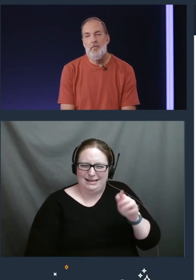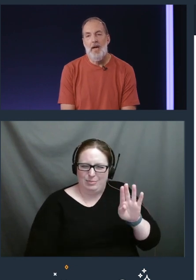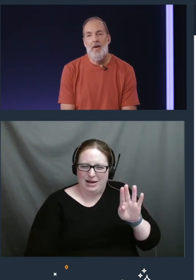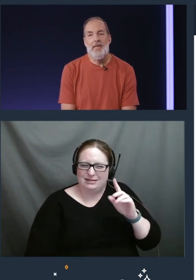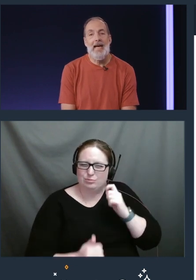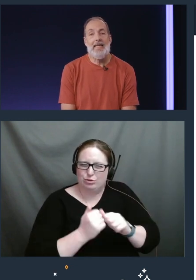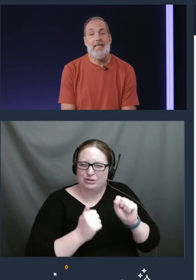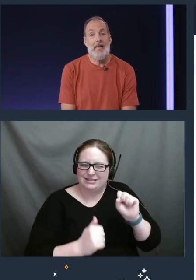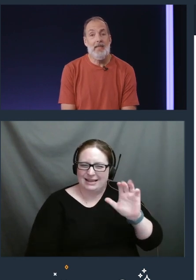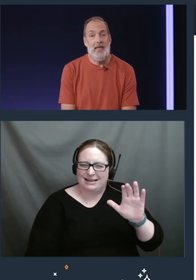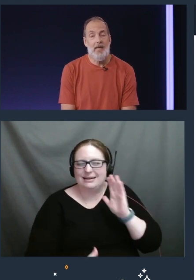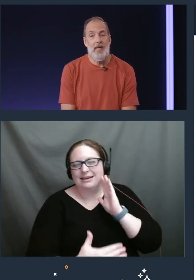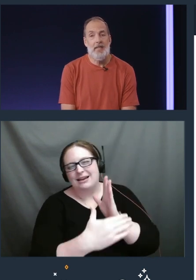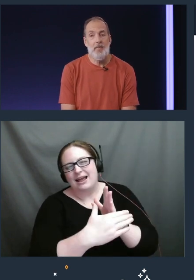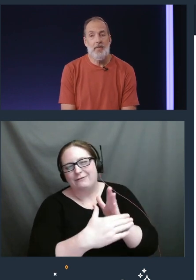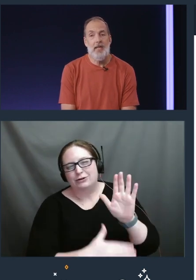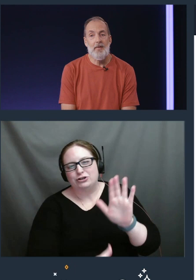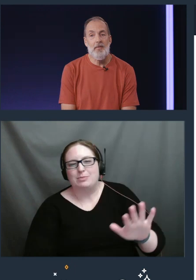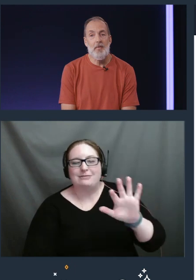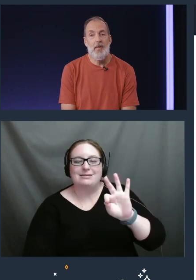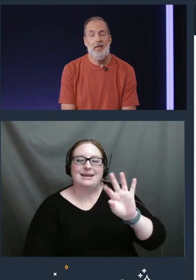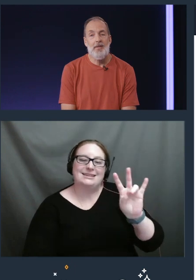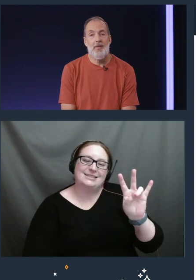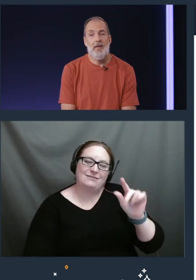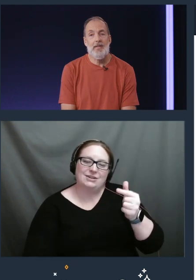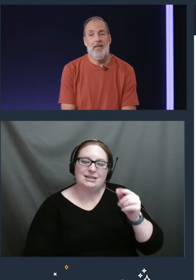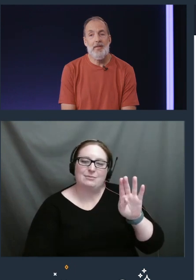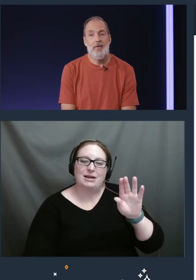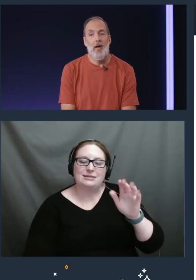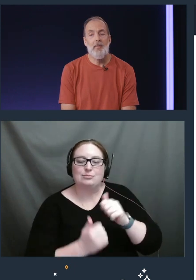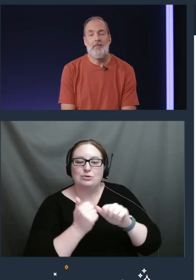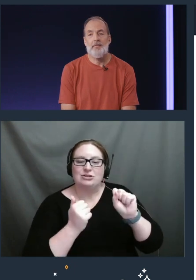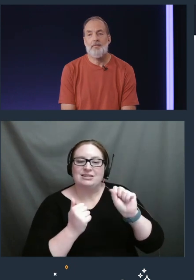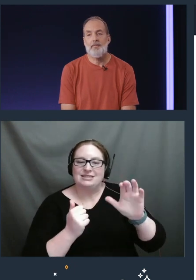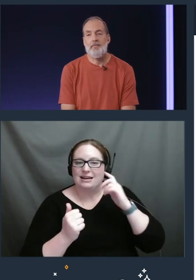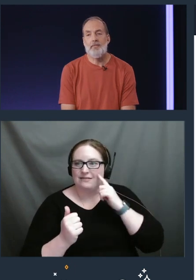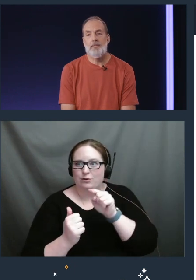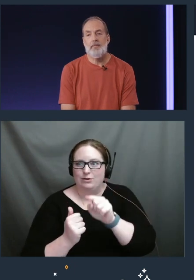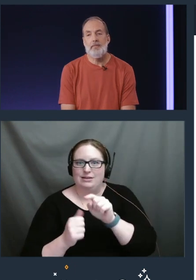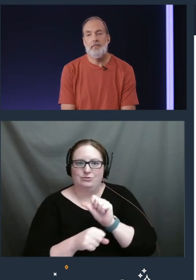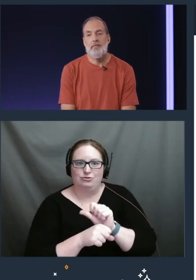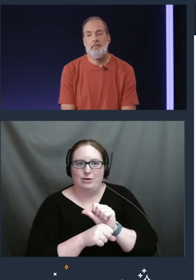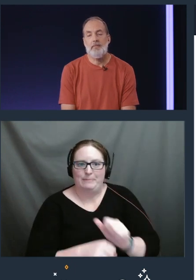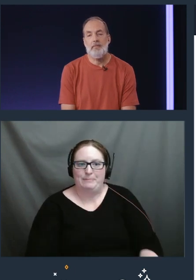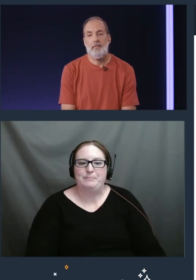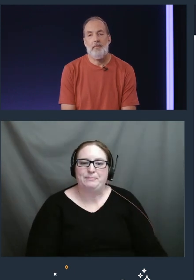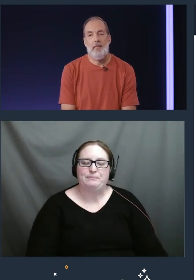averaged around 97 gigabytes per second of throughput during this job.